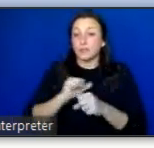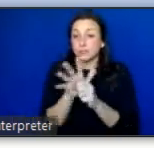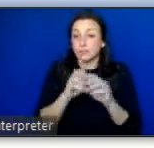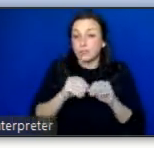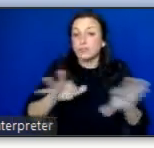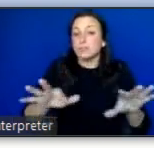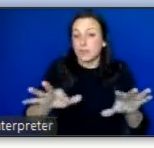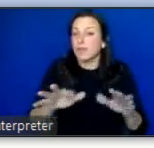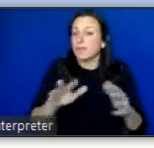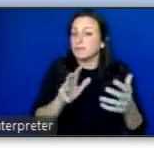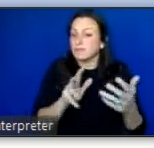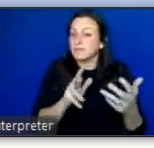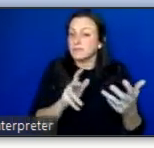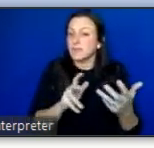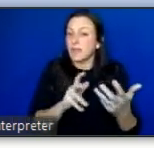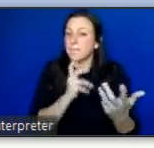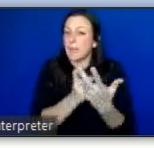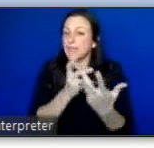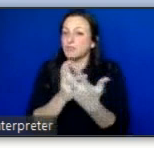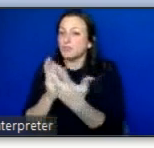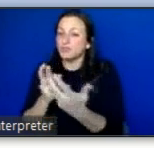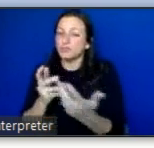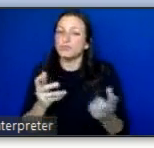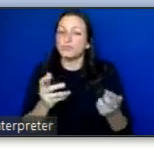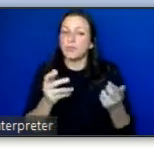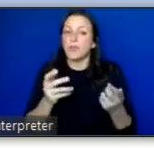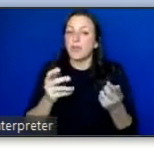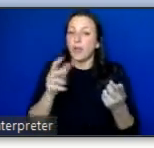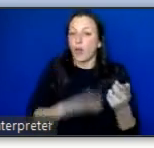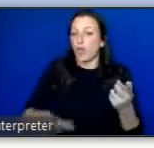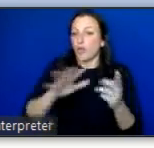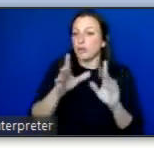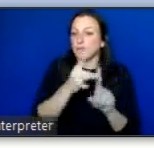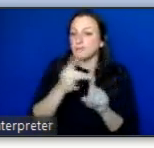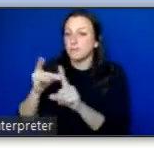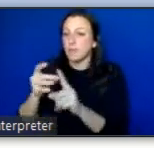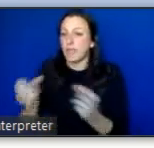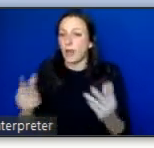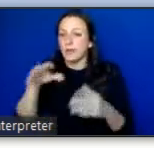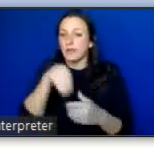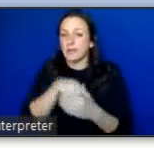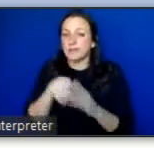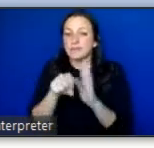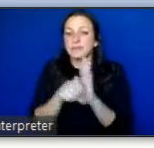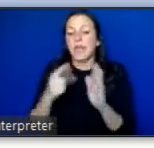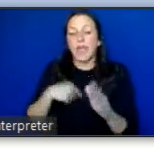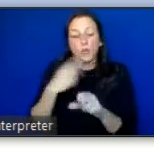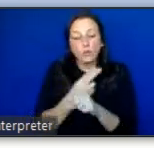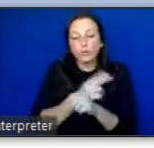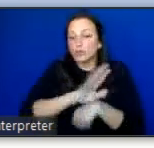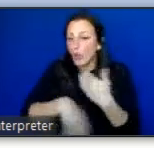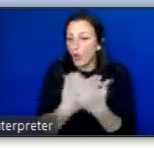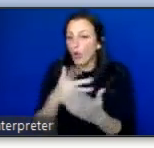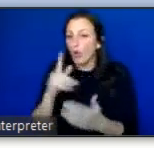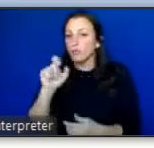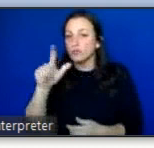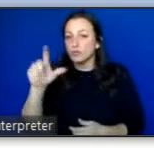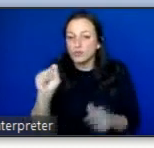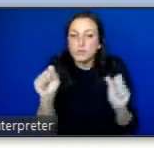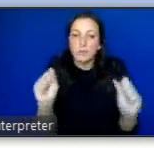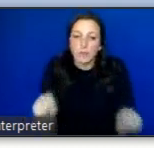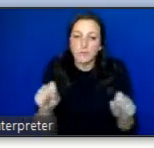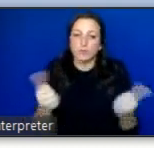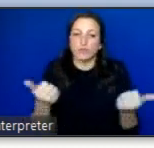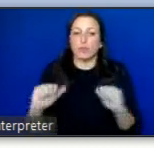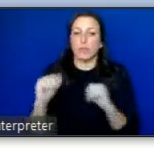overall case trends that we were seeing in the state, and we used all the tools we had in front of us to try and limit the